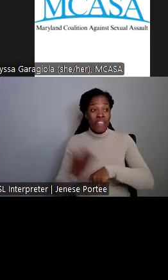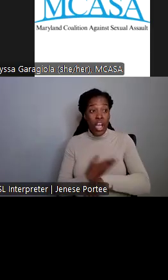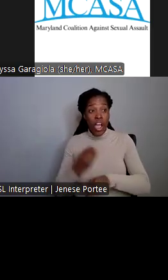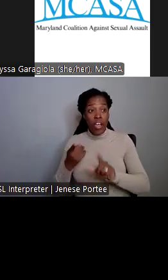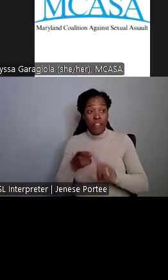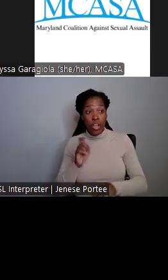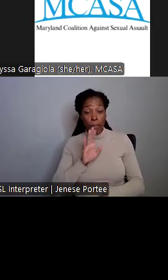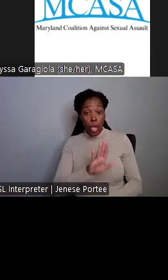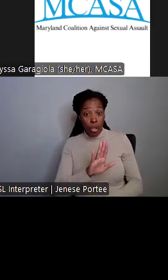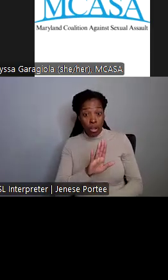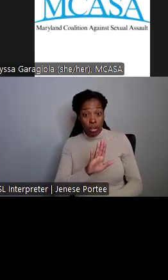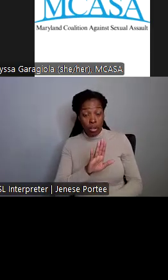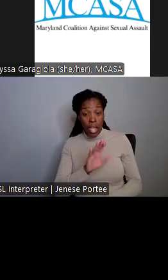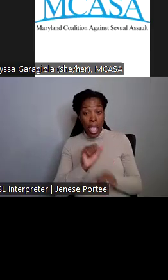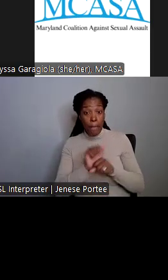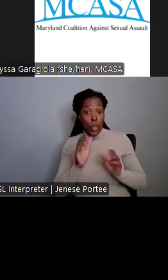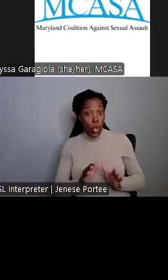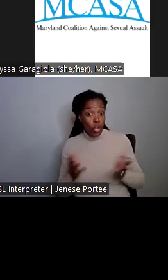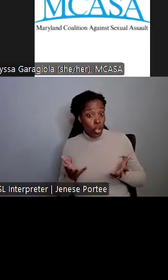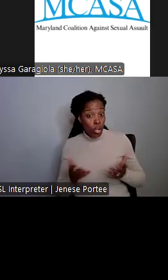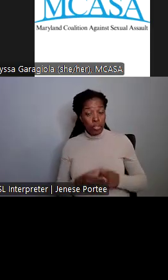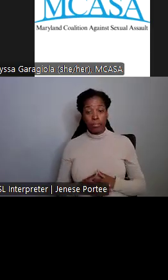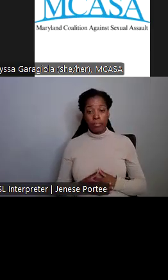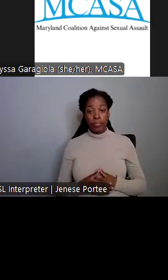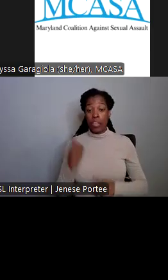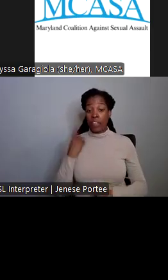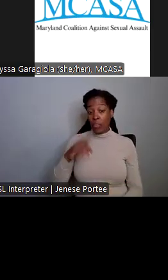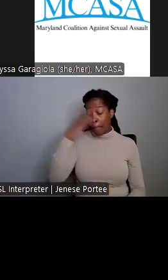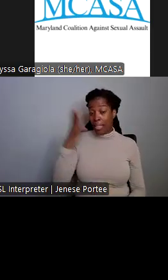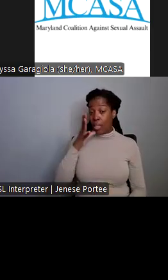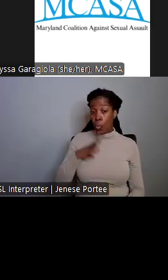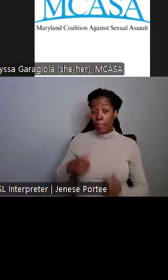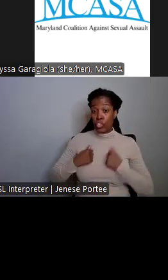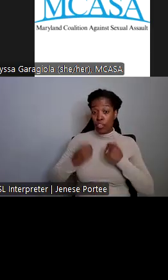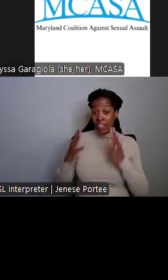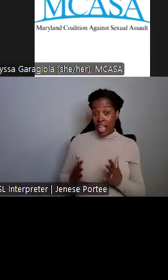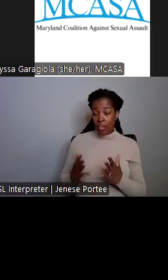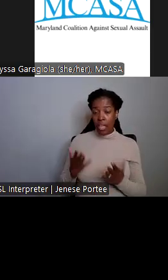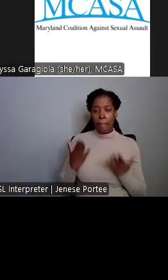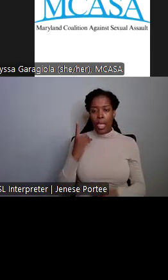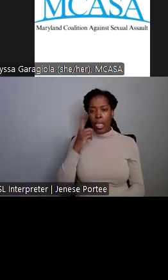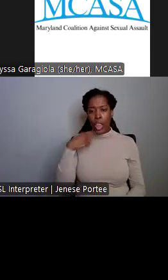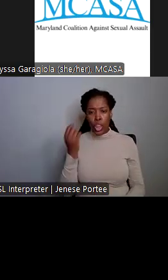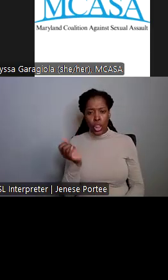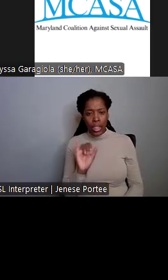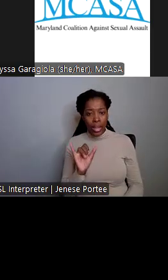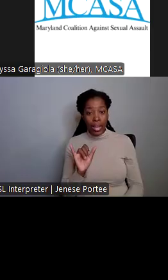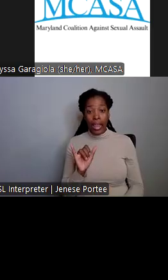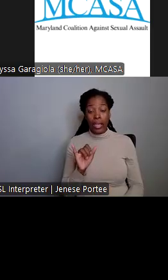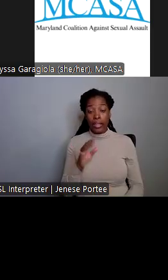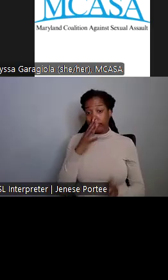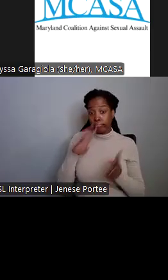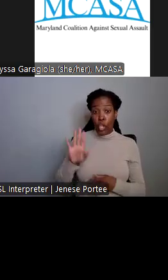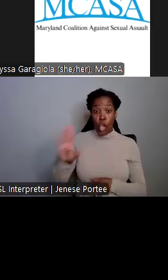Um, for a Black woman survivor, it can look like dismissing her pain